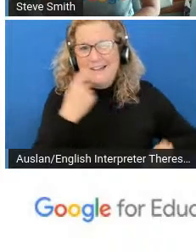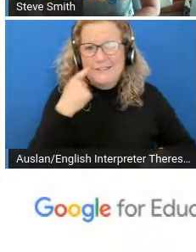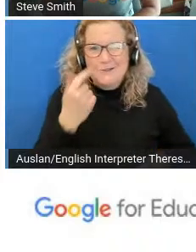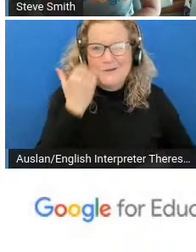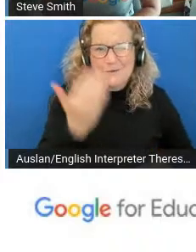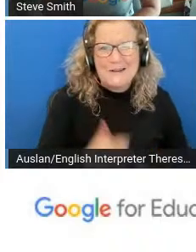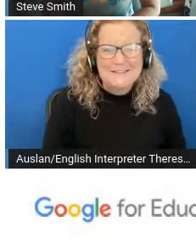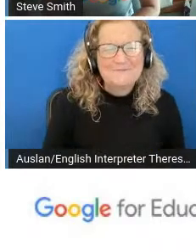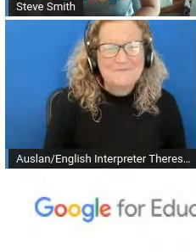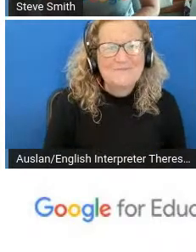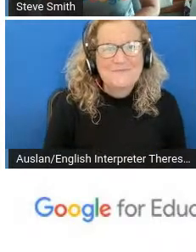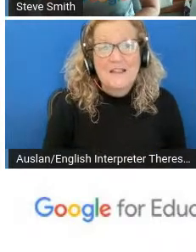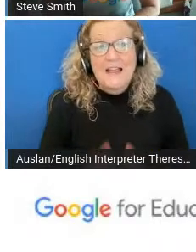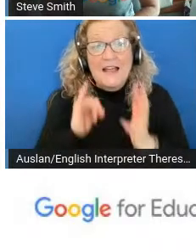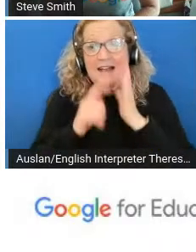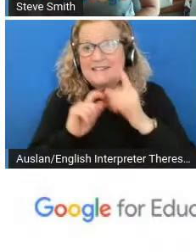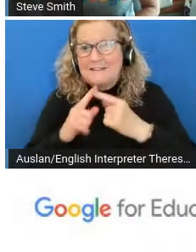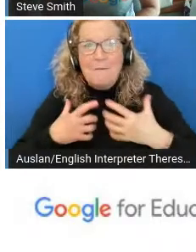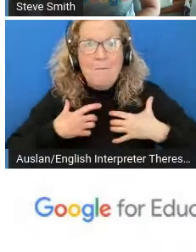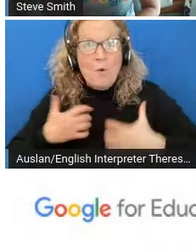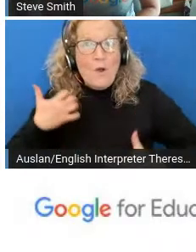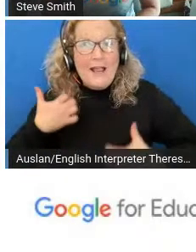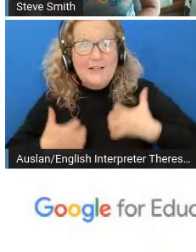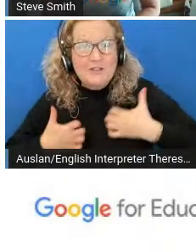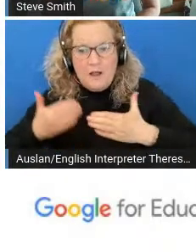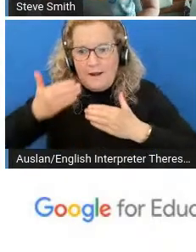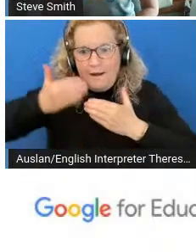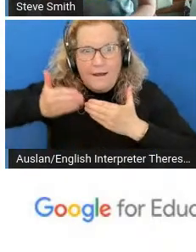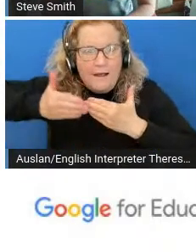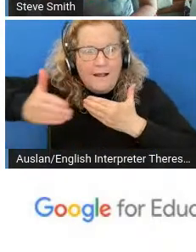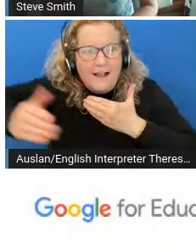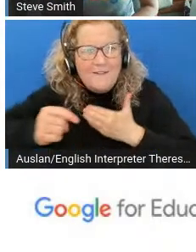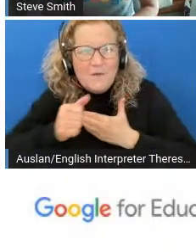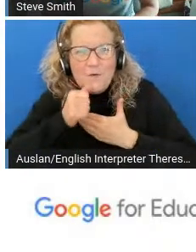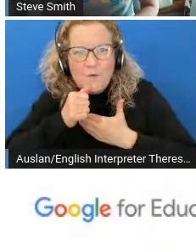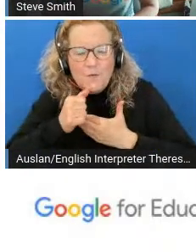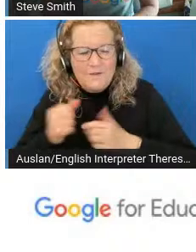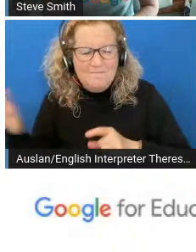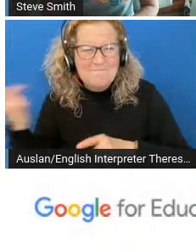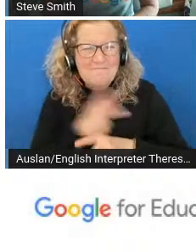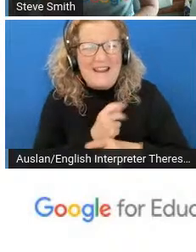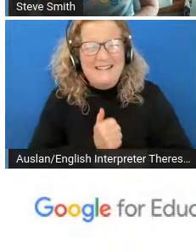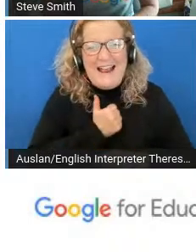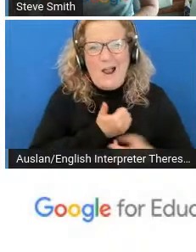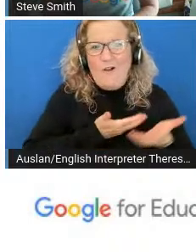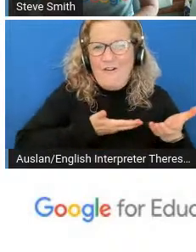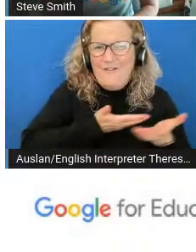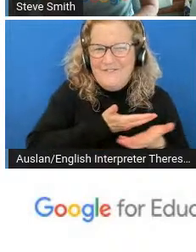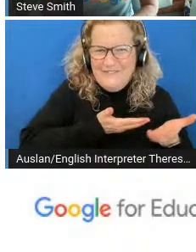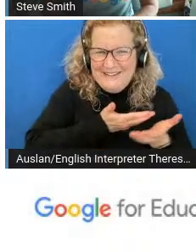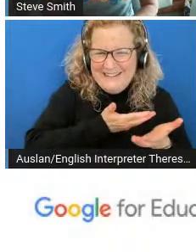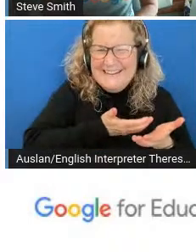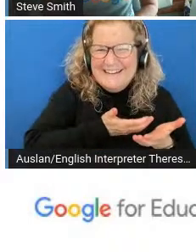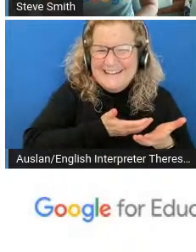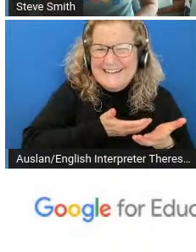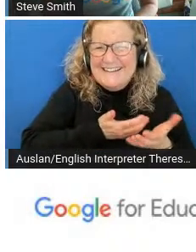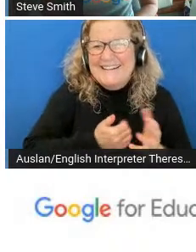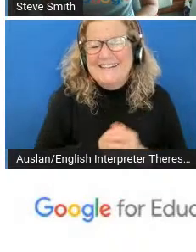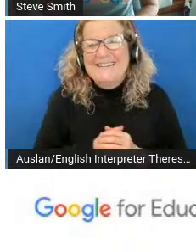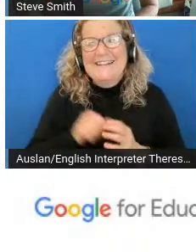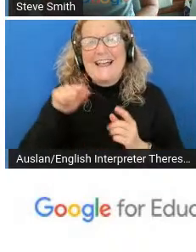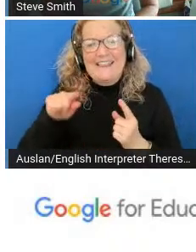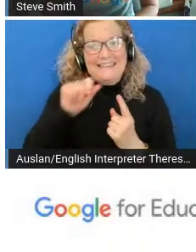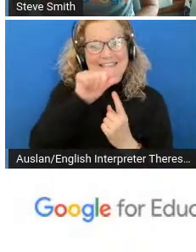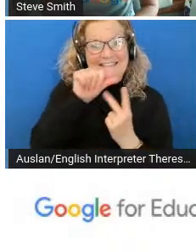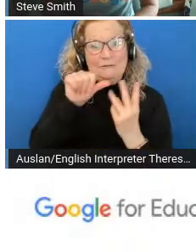more interesting things coming up, and I know there are, looking at what's coming up this afternoon, evening, whenever you happen to be watching it. This series has been